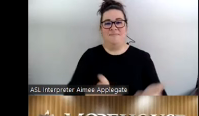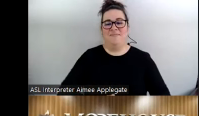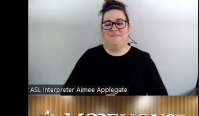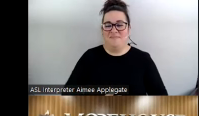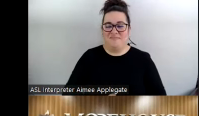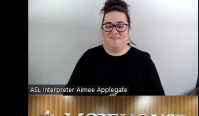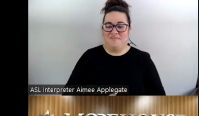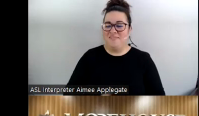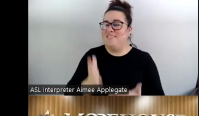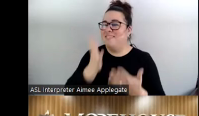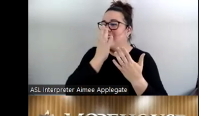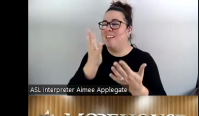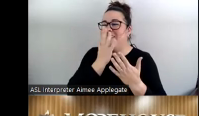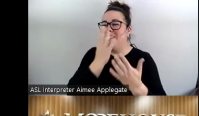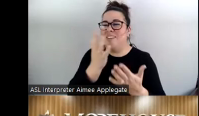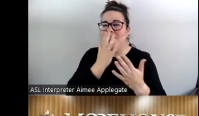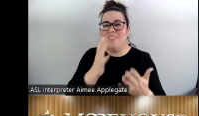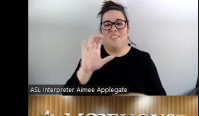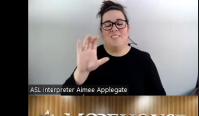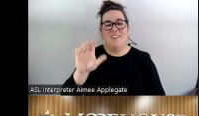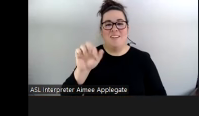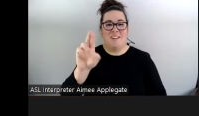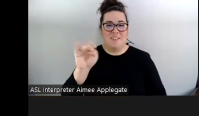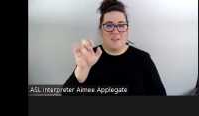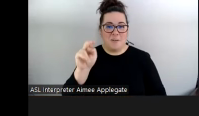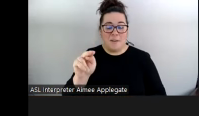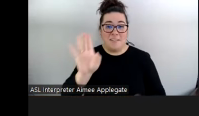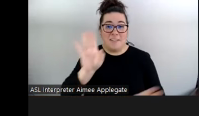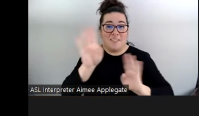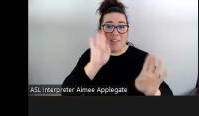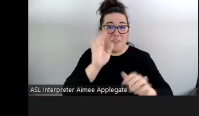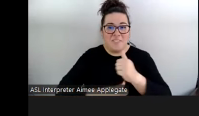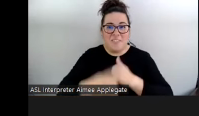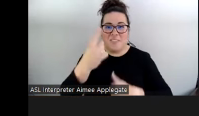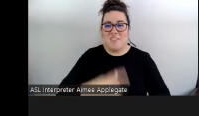Thank you, Carmen. Hello to everyone. I'm